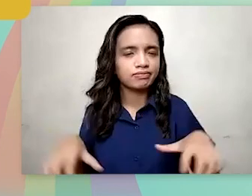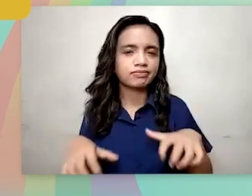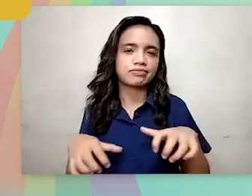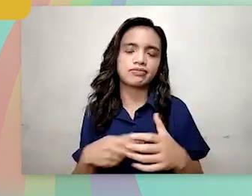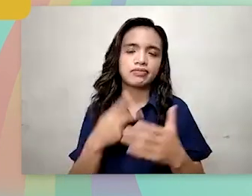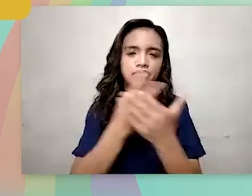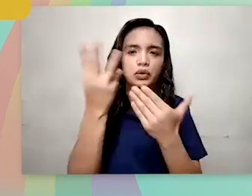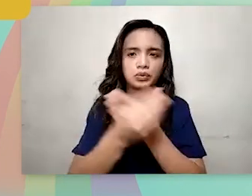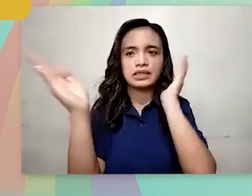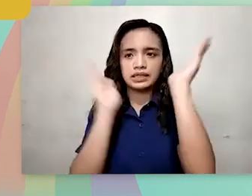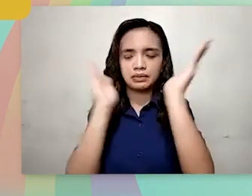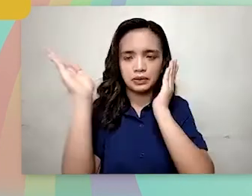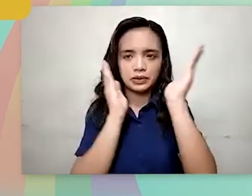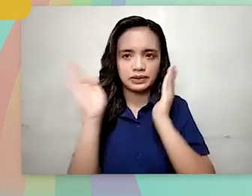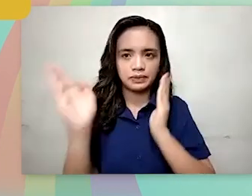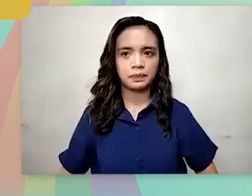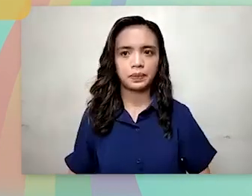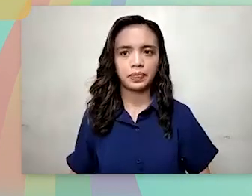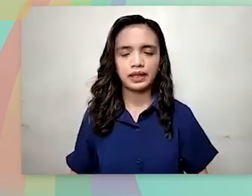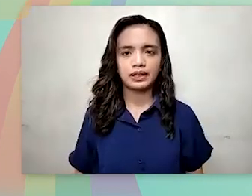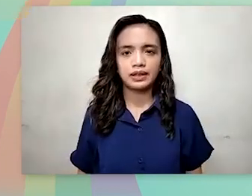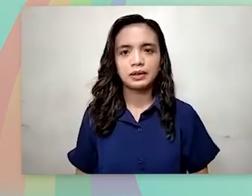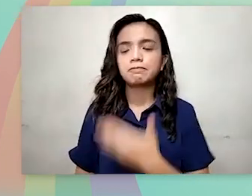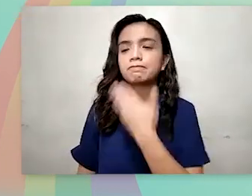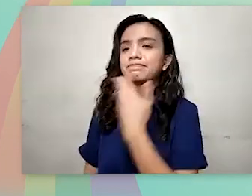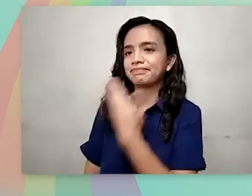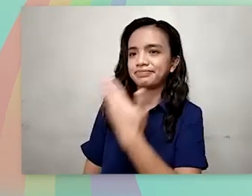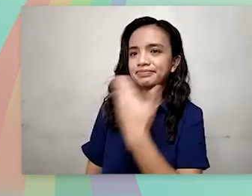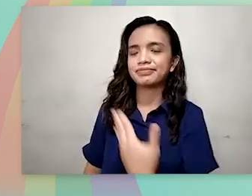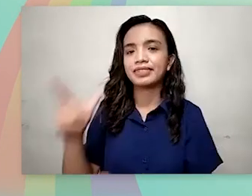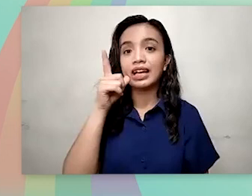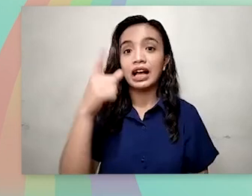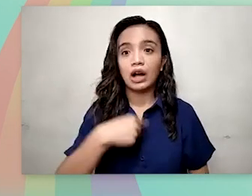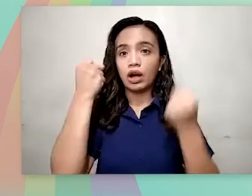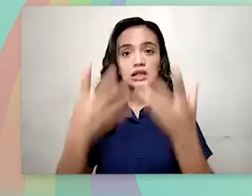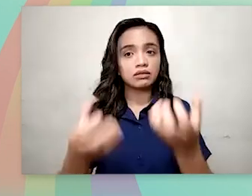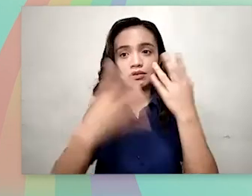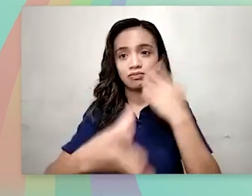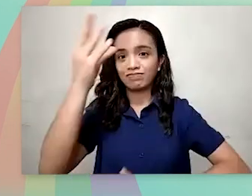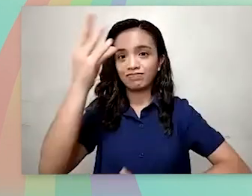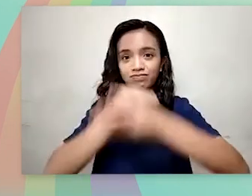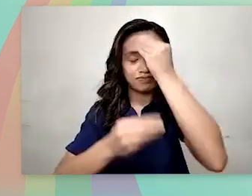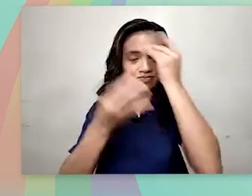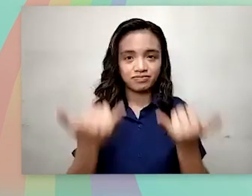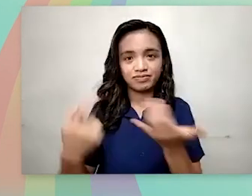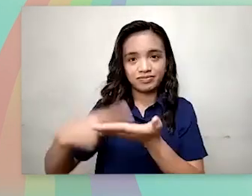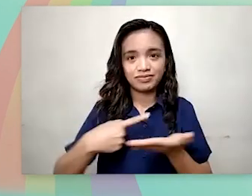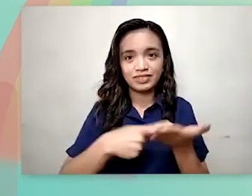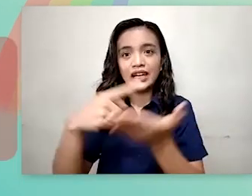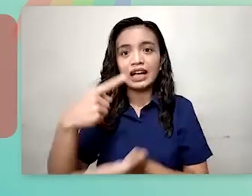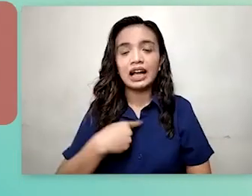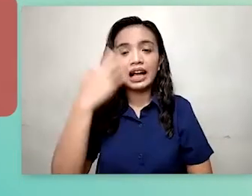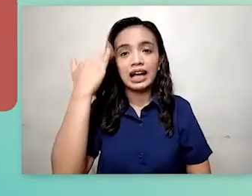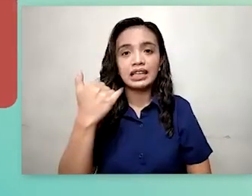proactivity and the programs and services that we are all doing. Thank you very much, Lisa. For me, I learned a lot from today's discussion. I